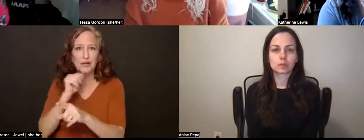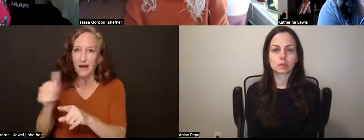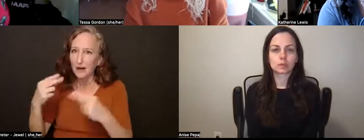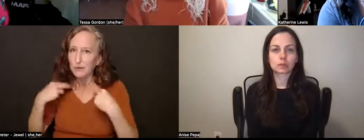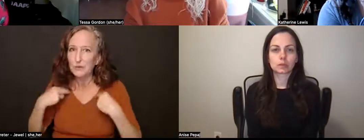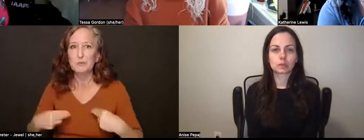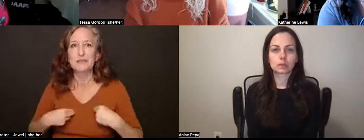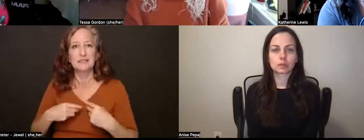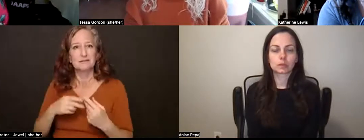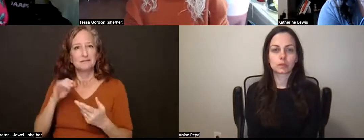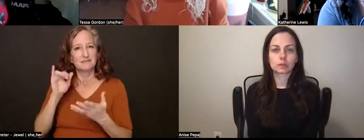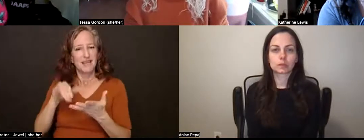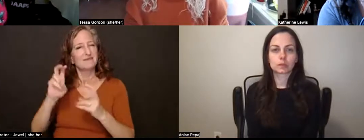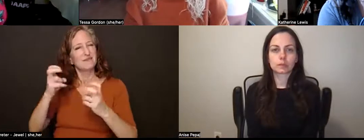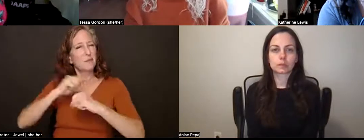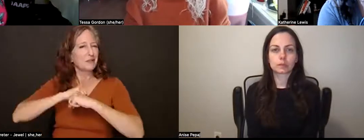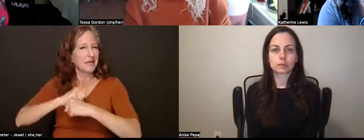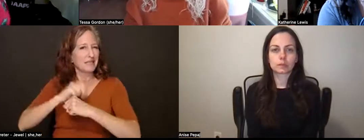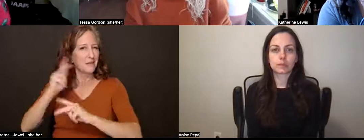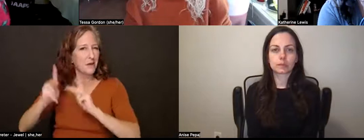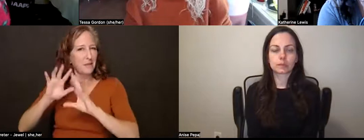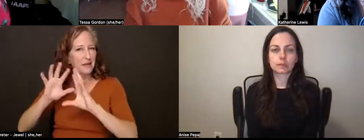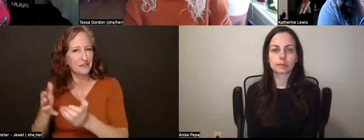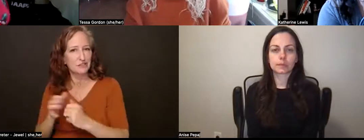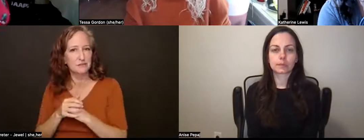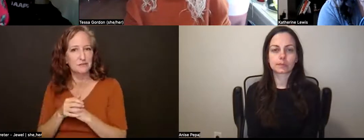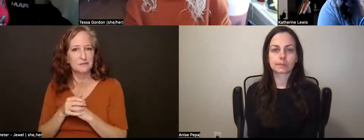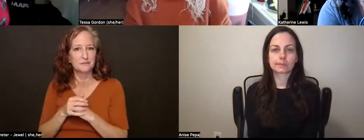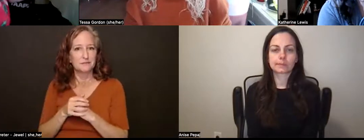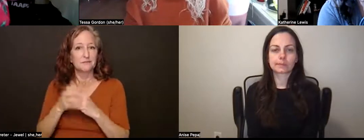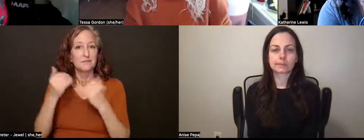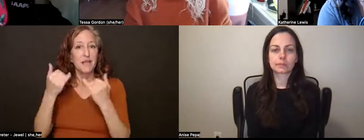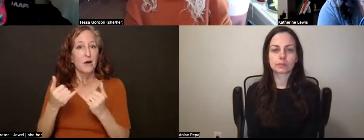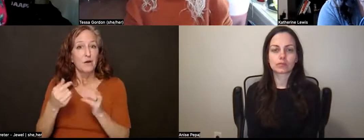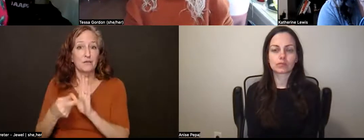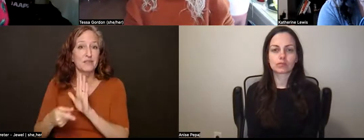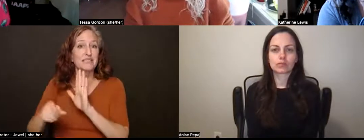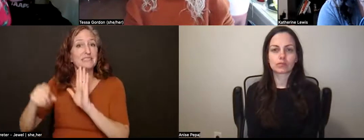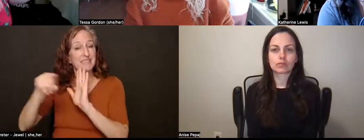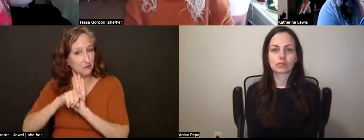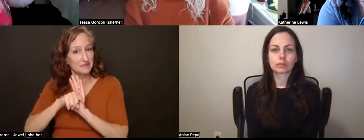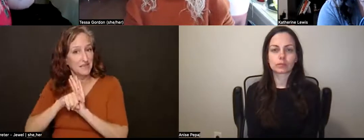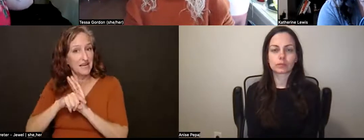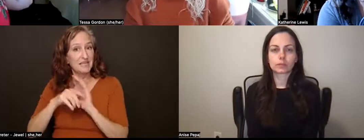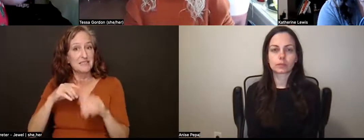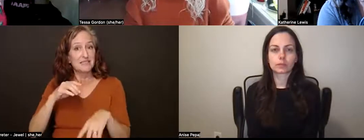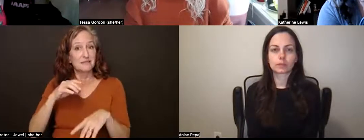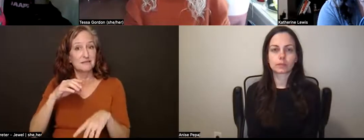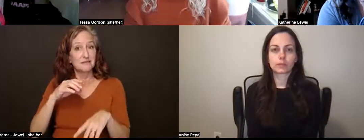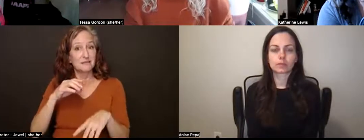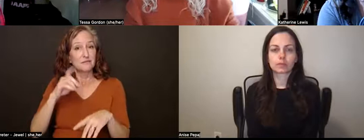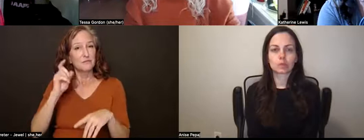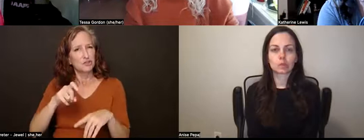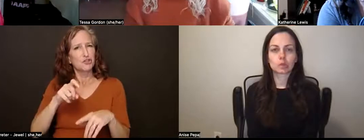population. But the downside of doing that, instead of just making sure that all the studies for every population is done